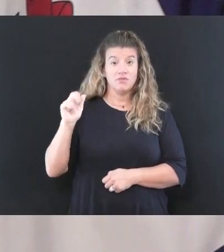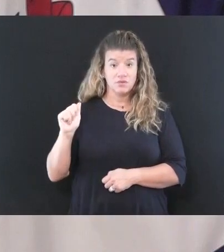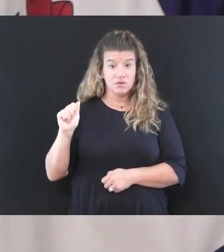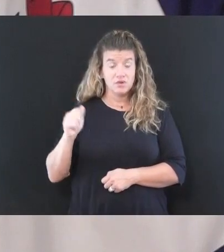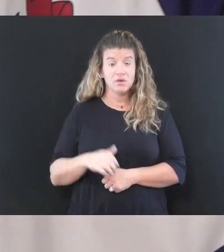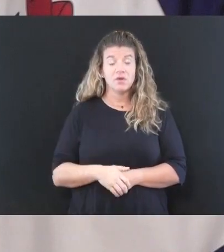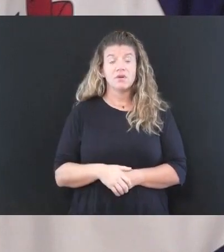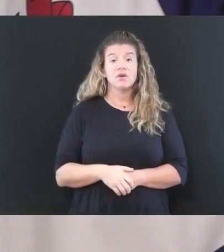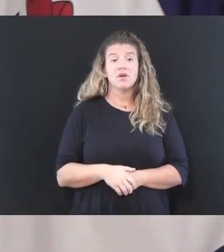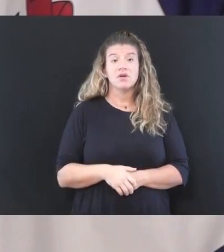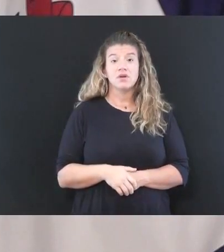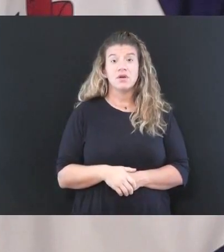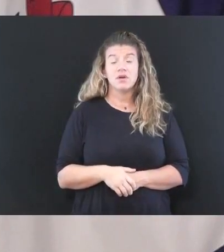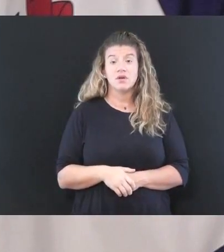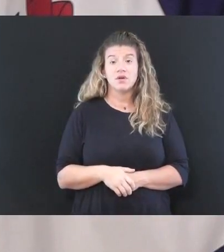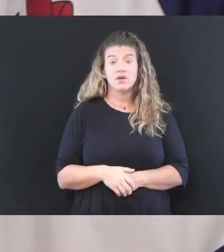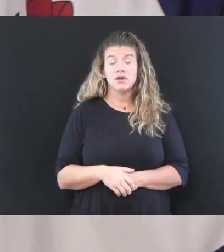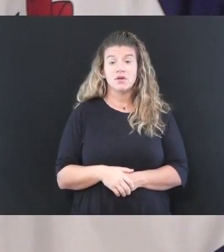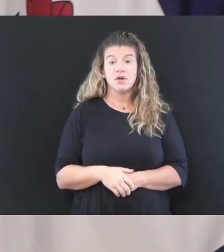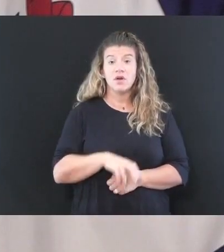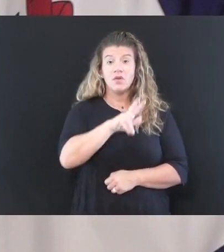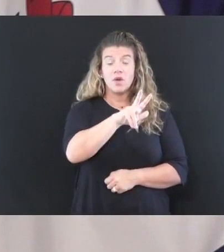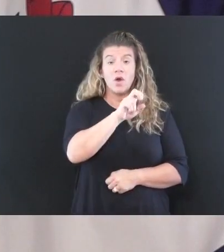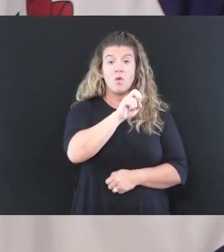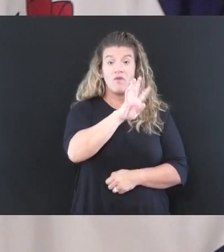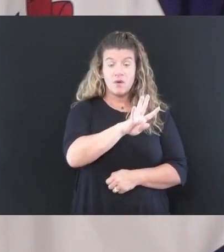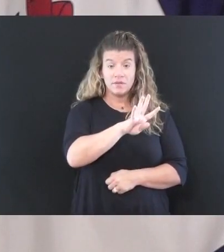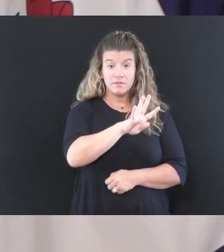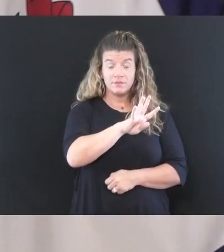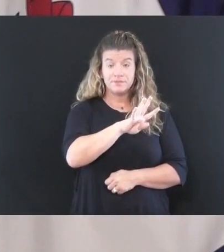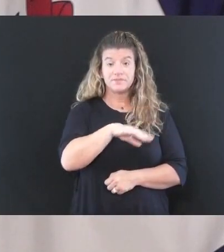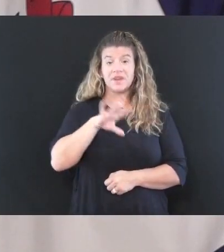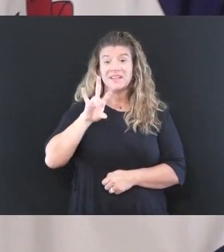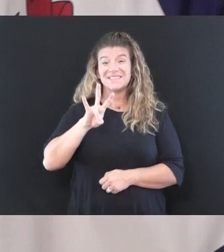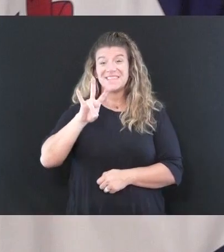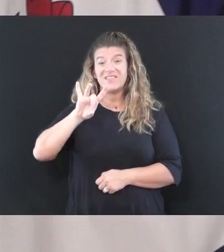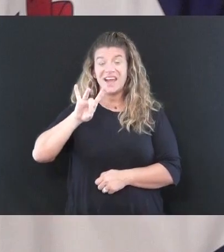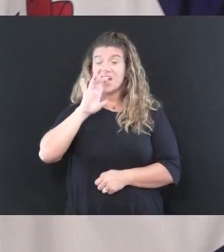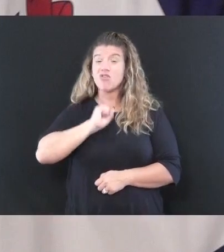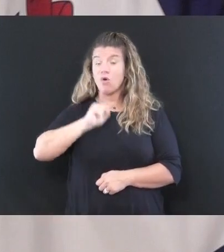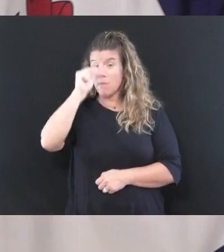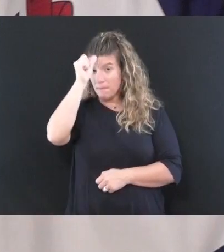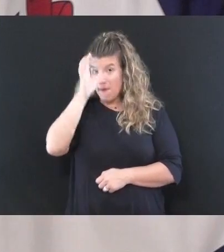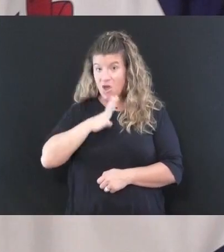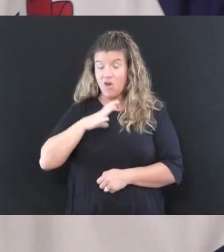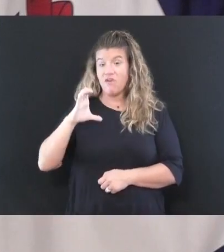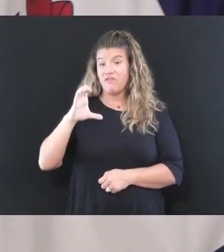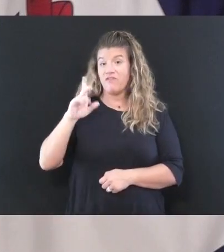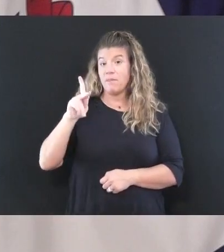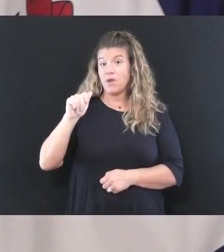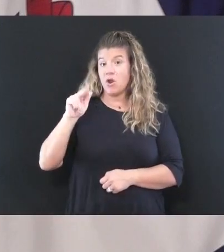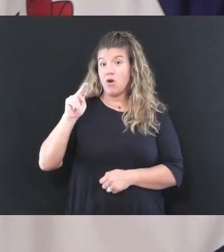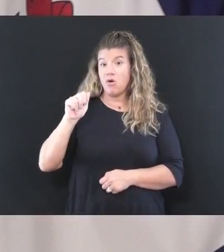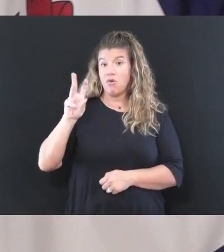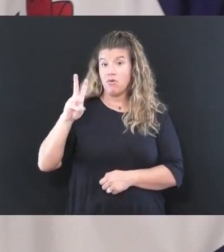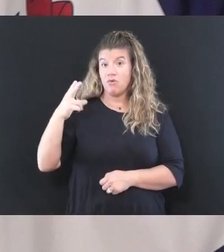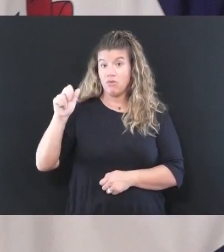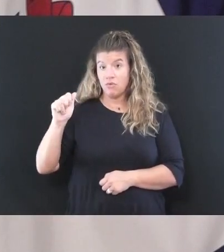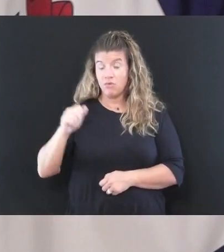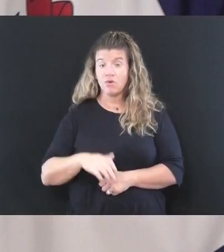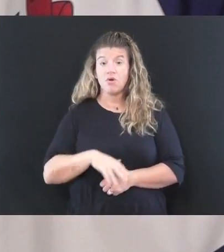Our 304th death, a 78-year-old male from Kanawha County.